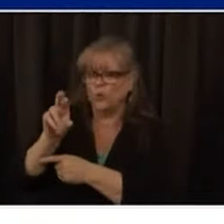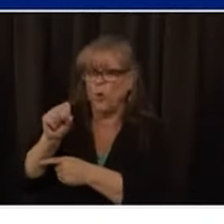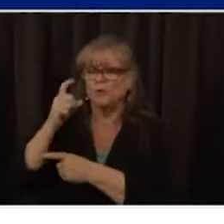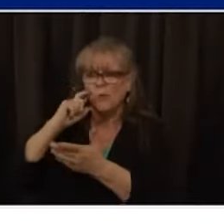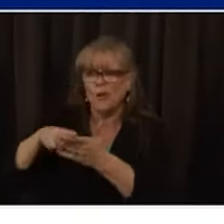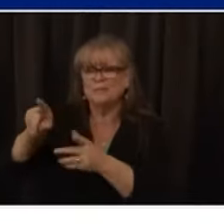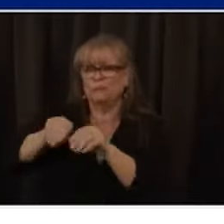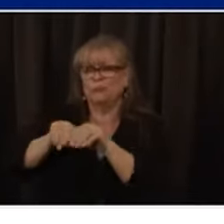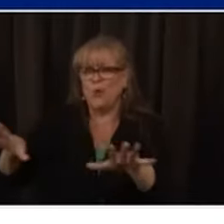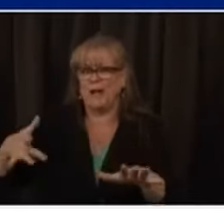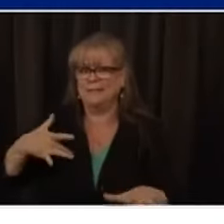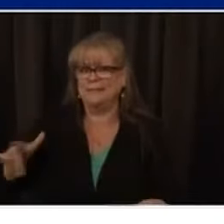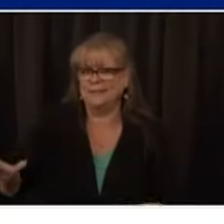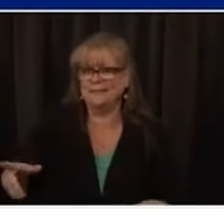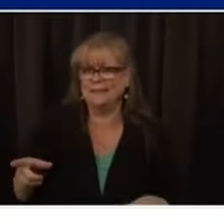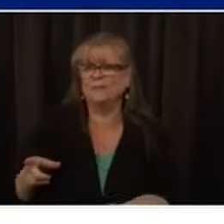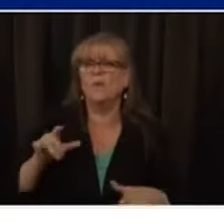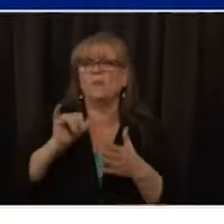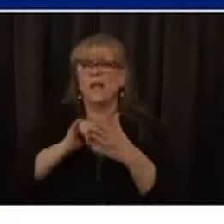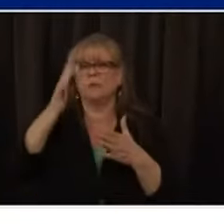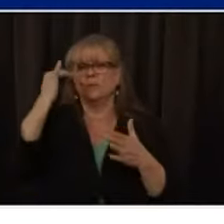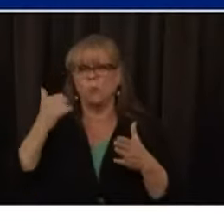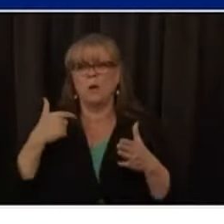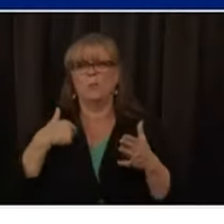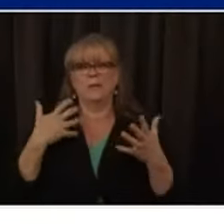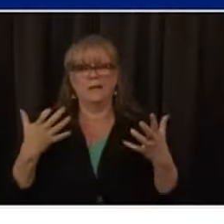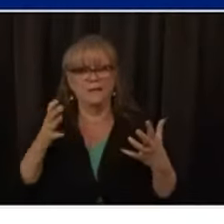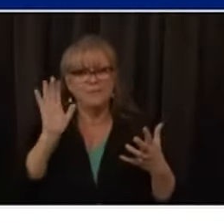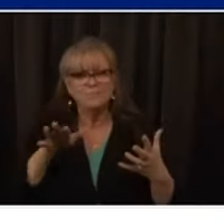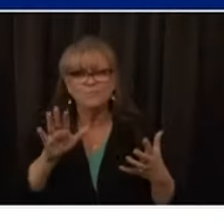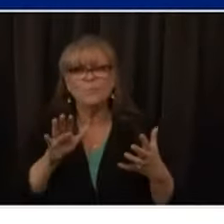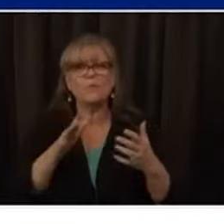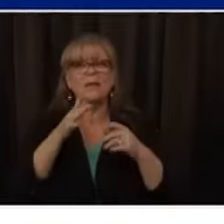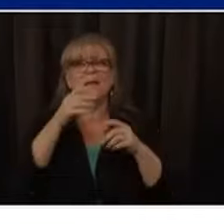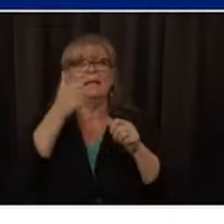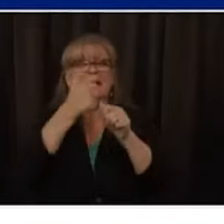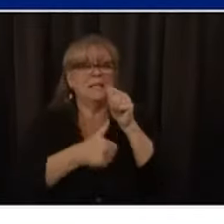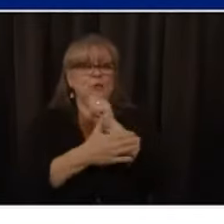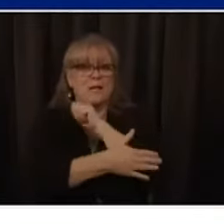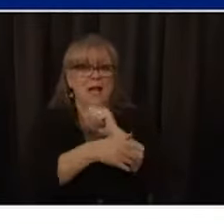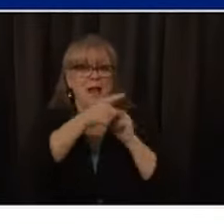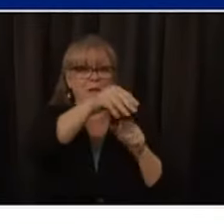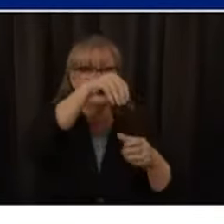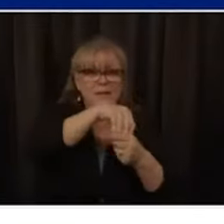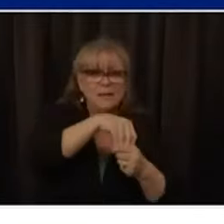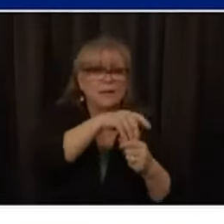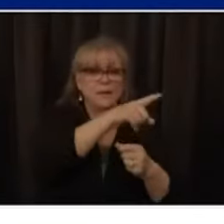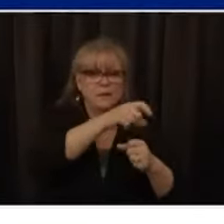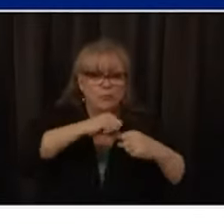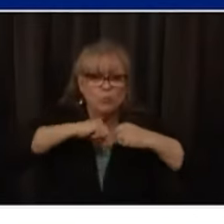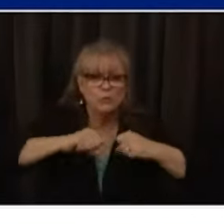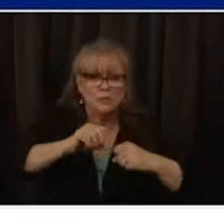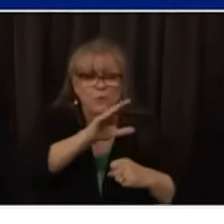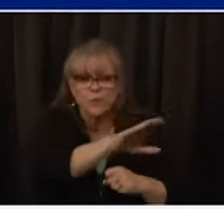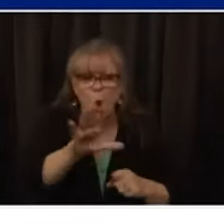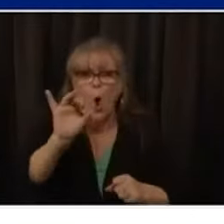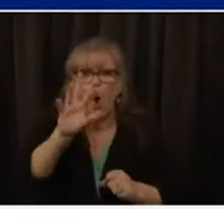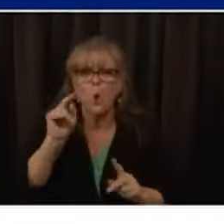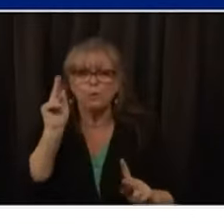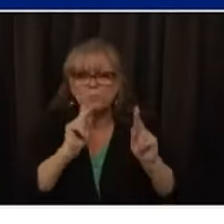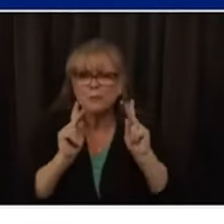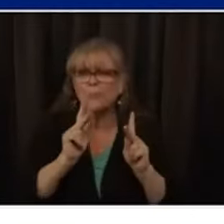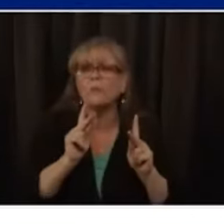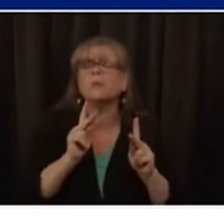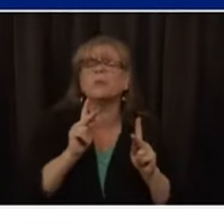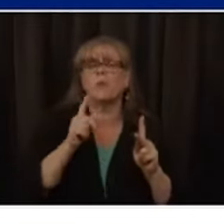in acknowledging the authority of counties to protect public health. And we are strongly recommending that local governments keep social distancing